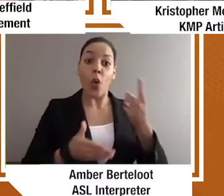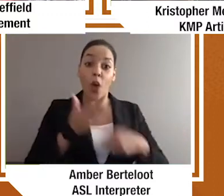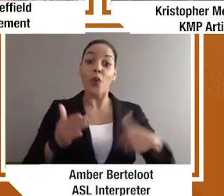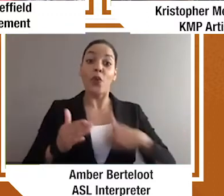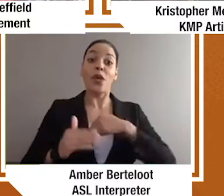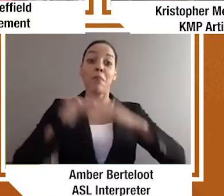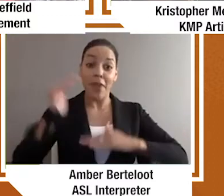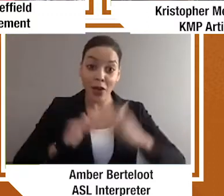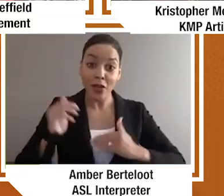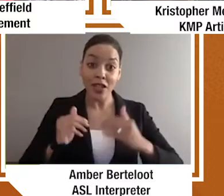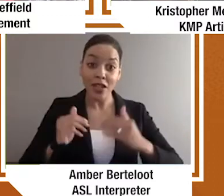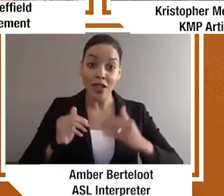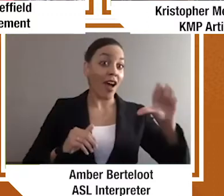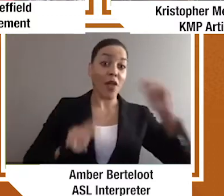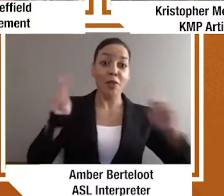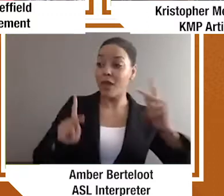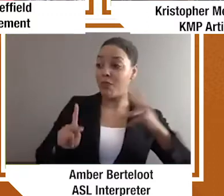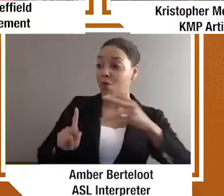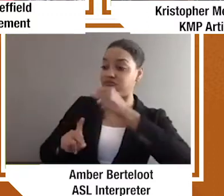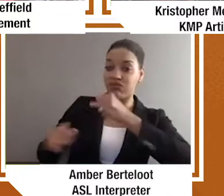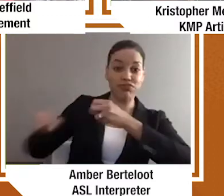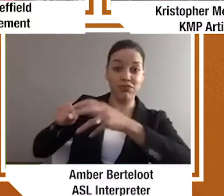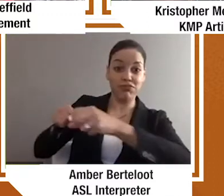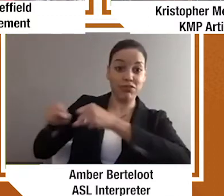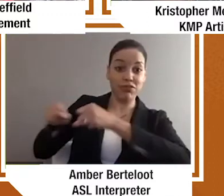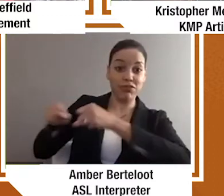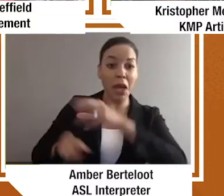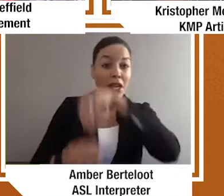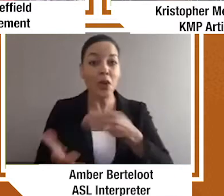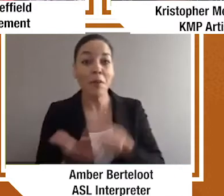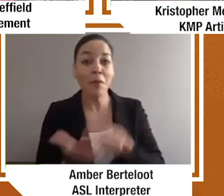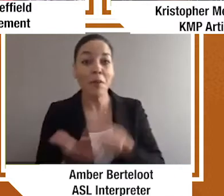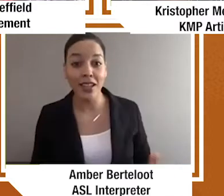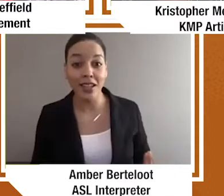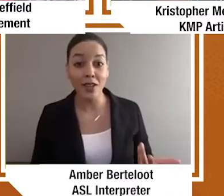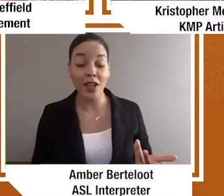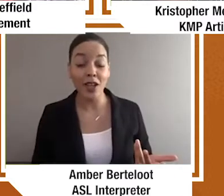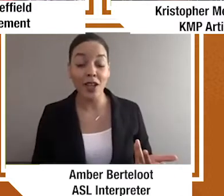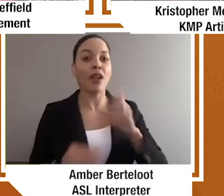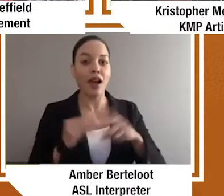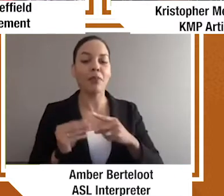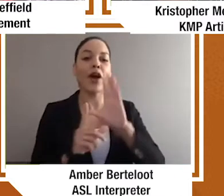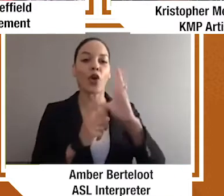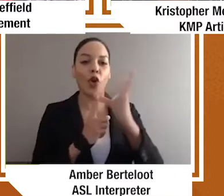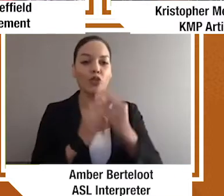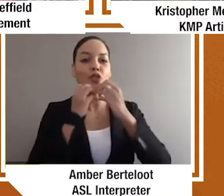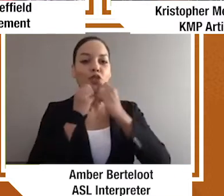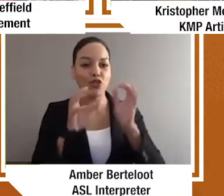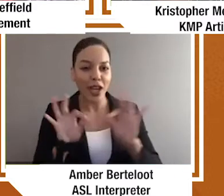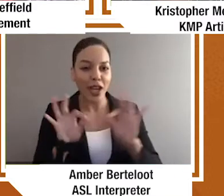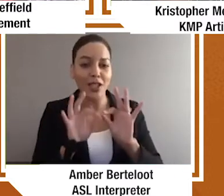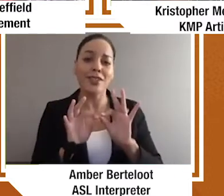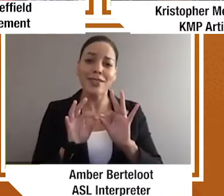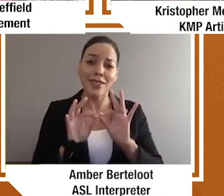money. So when you talk about the cultural treasures, hell yeah, give the money back. Forget about granting. No, y'all took